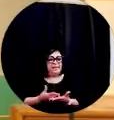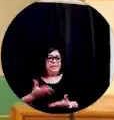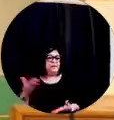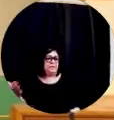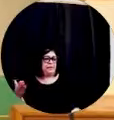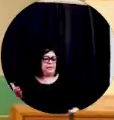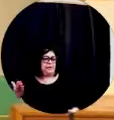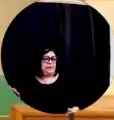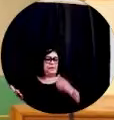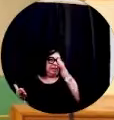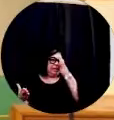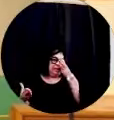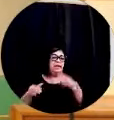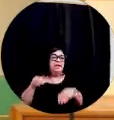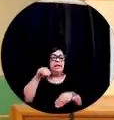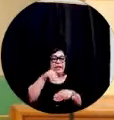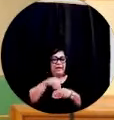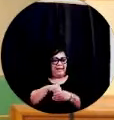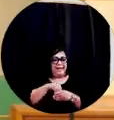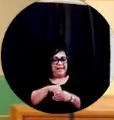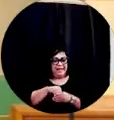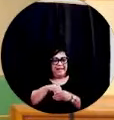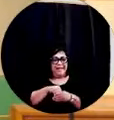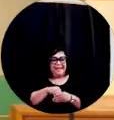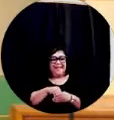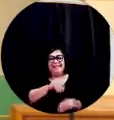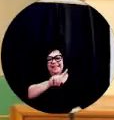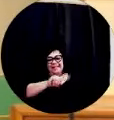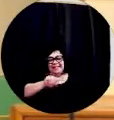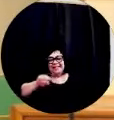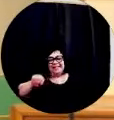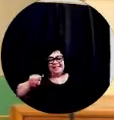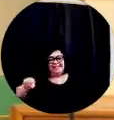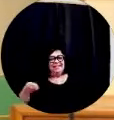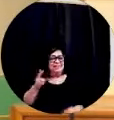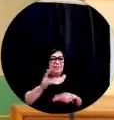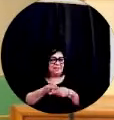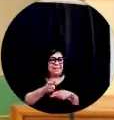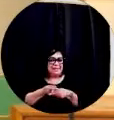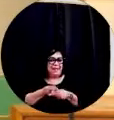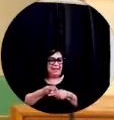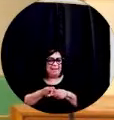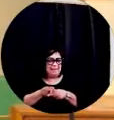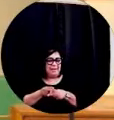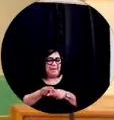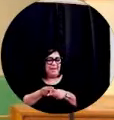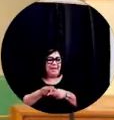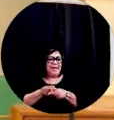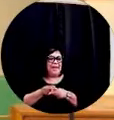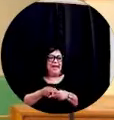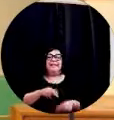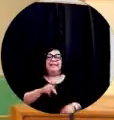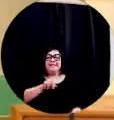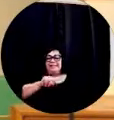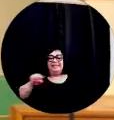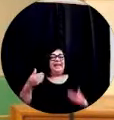Lavelle Lorenz and Lorenzo. Navy Loren, like Lorenzo. But praise be to God, I